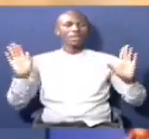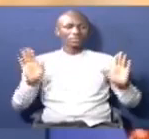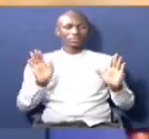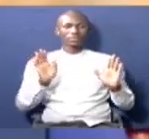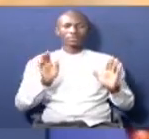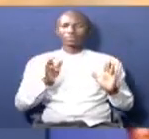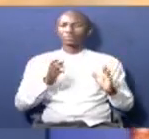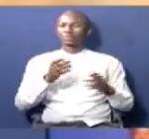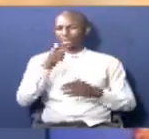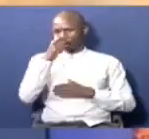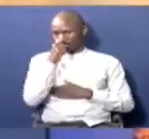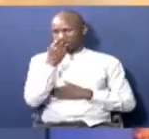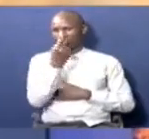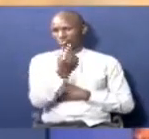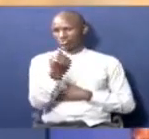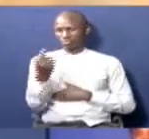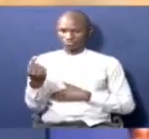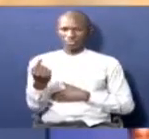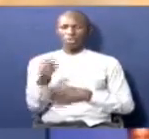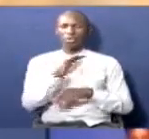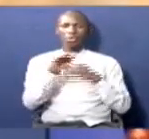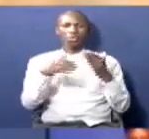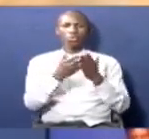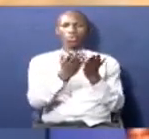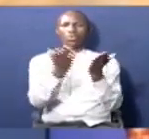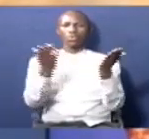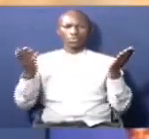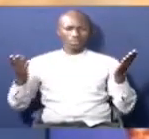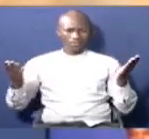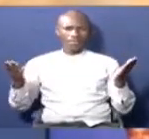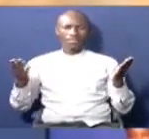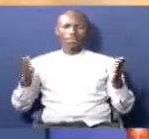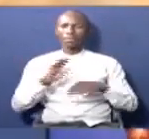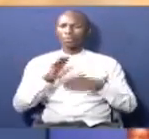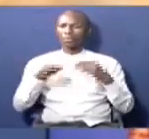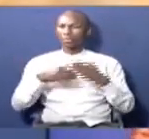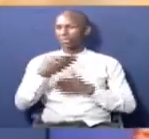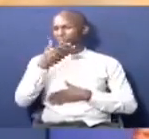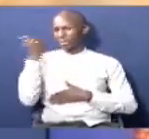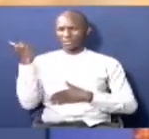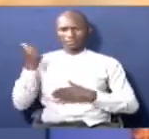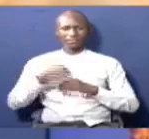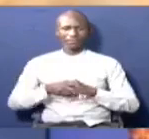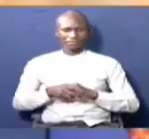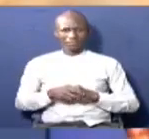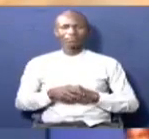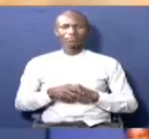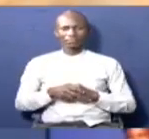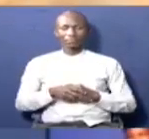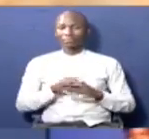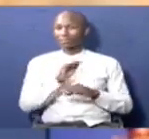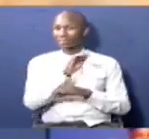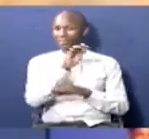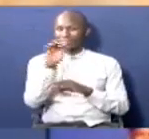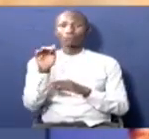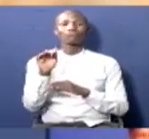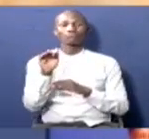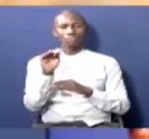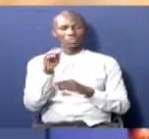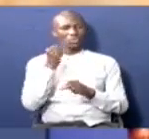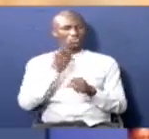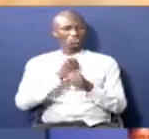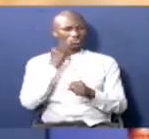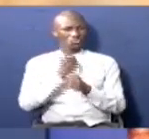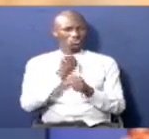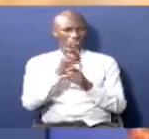I wish each and every one of you all the best, and I urge you to discharge your duties